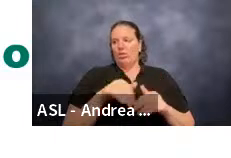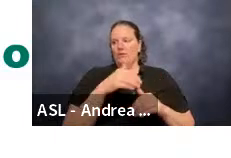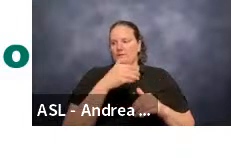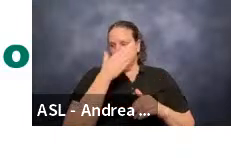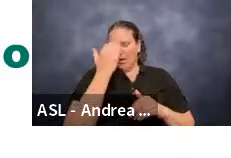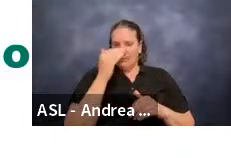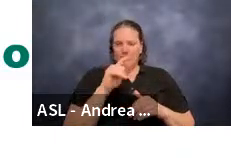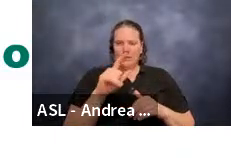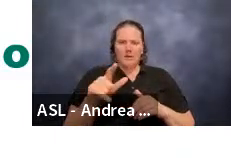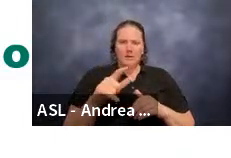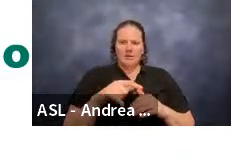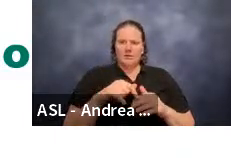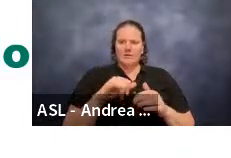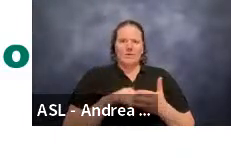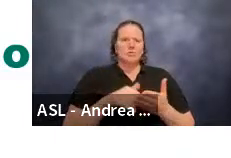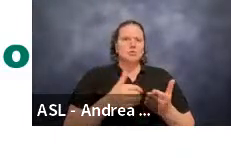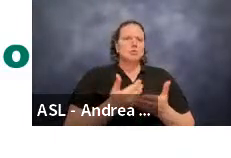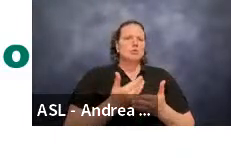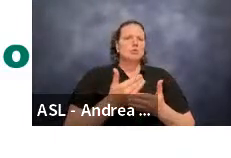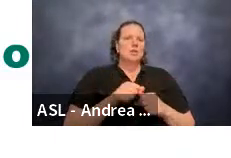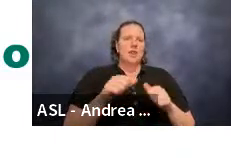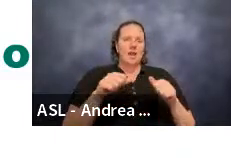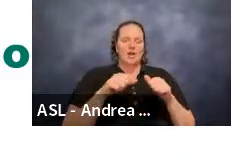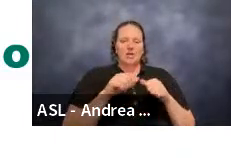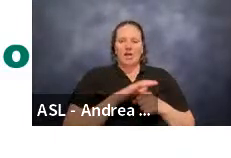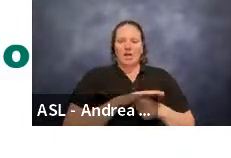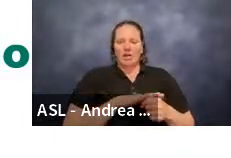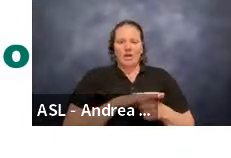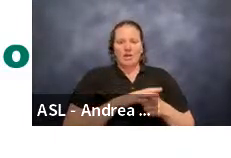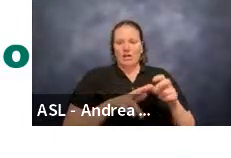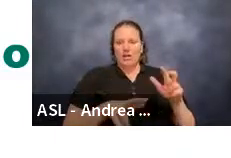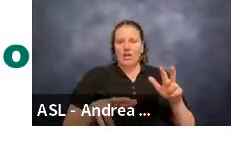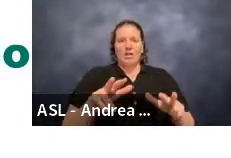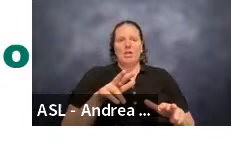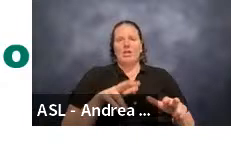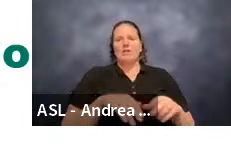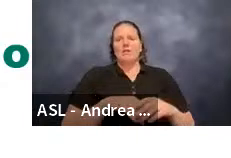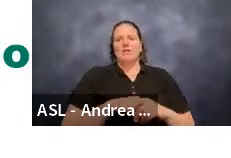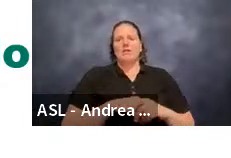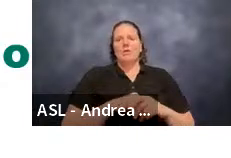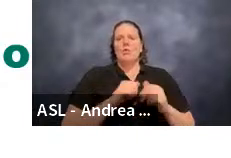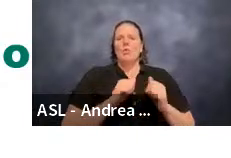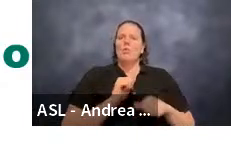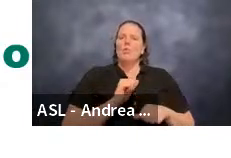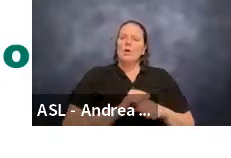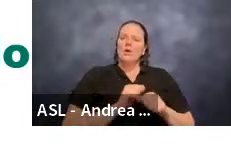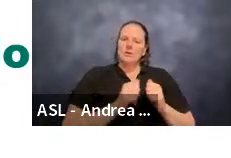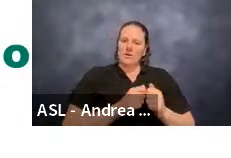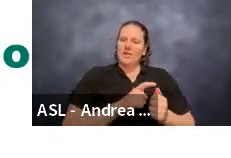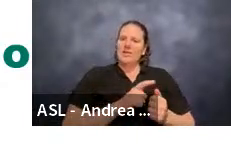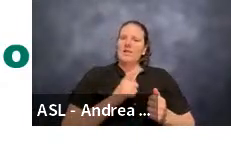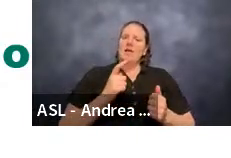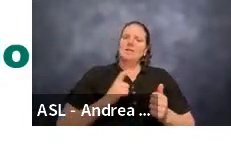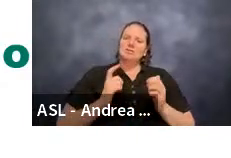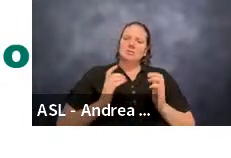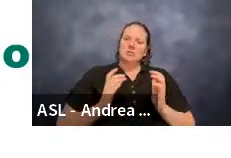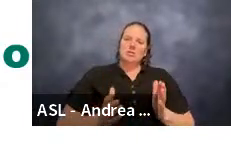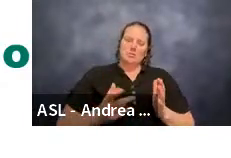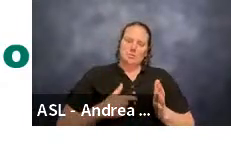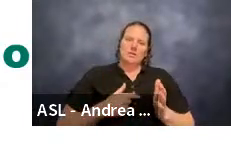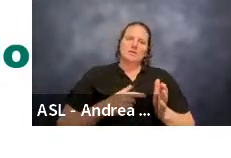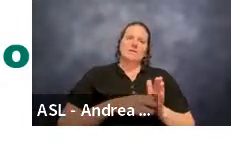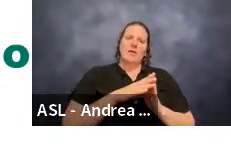and tolling was new to the area. So working with our legislature, we developed a very